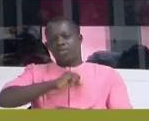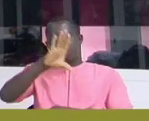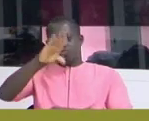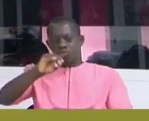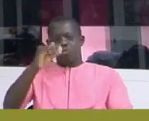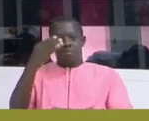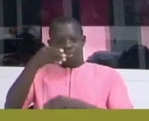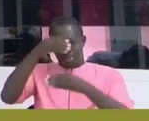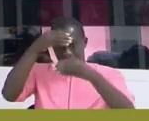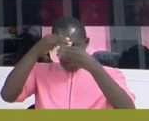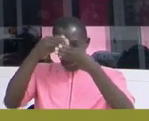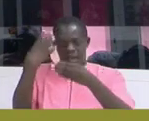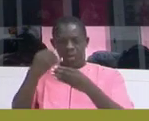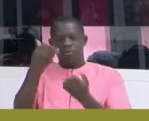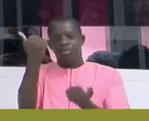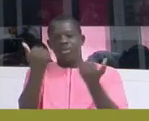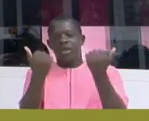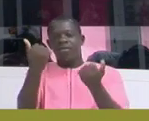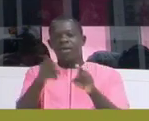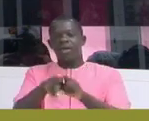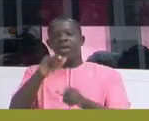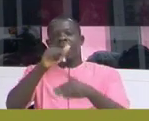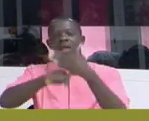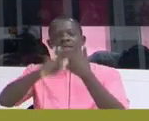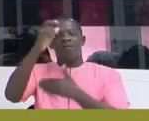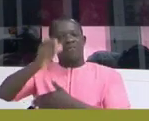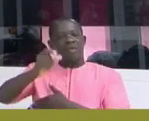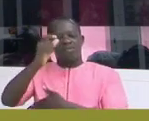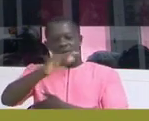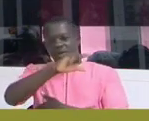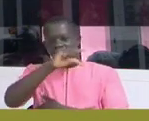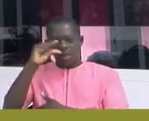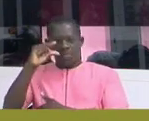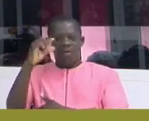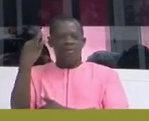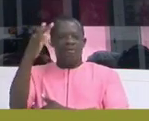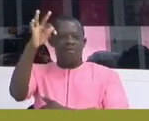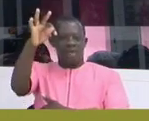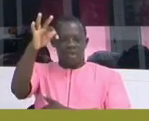masonry? I learned how to drive in a settlement